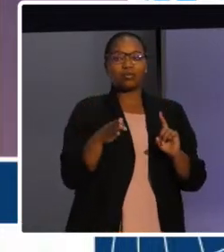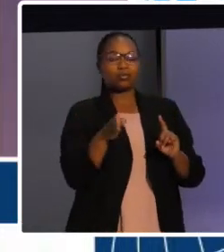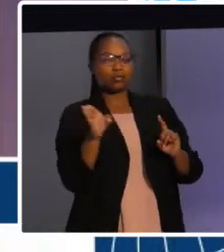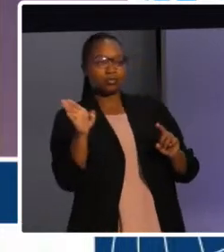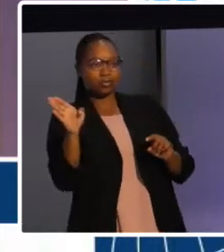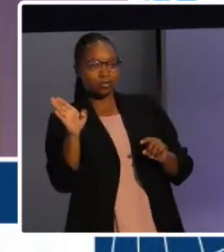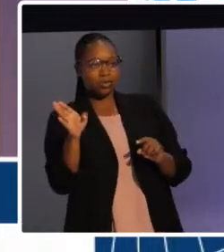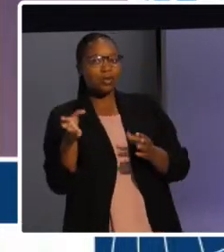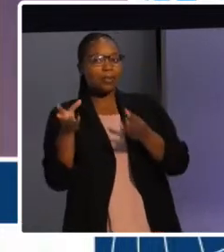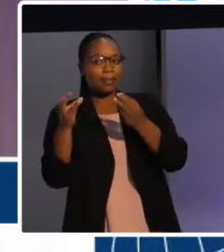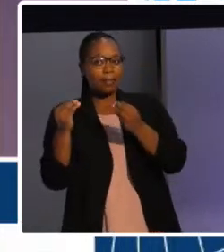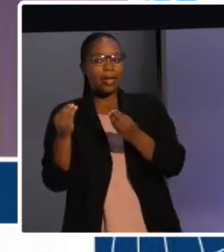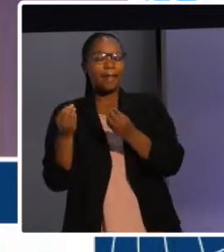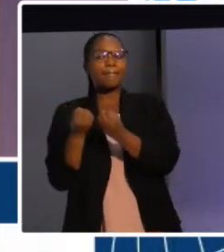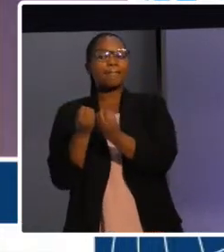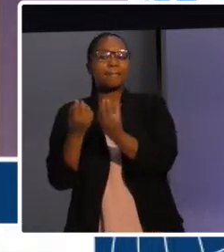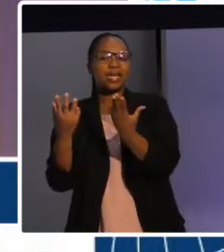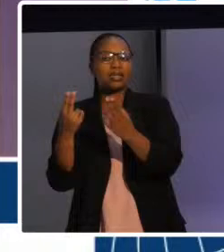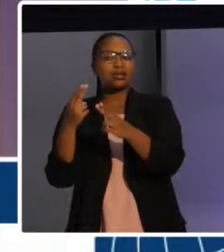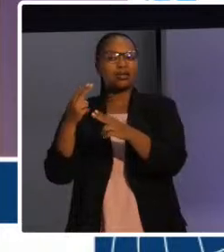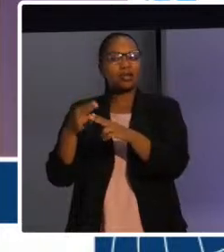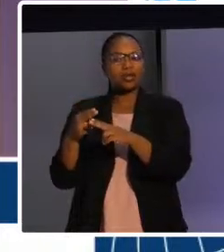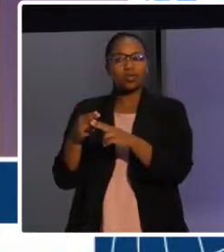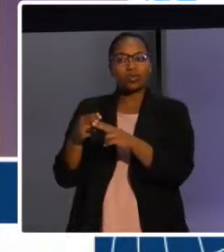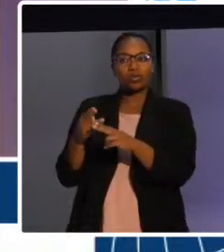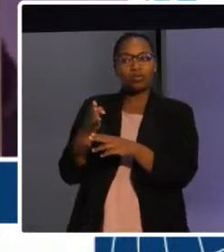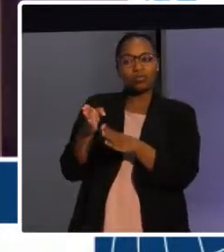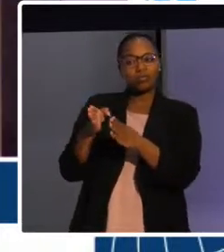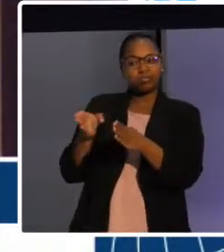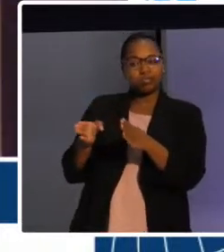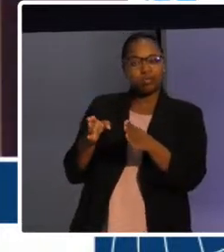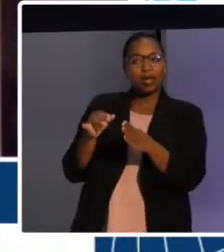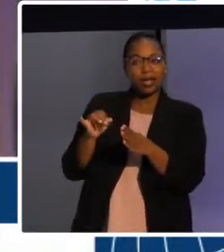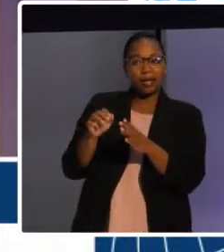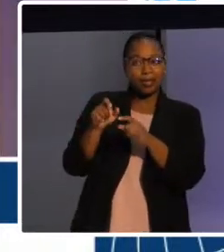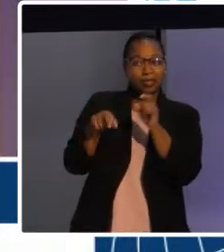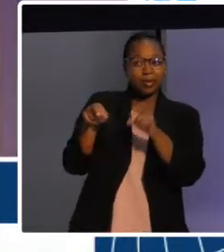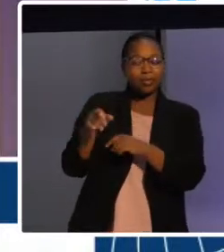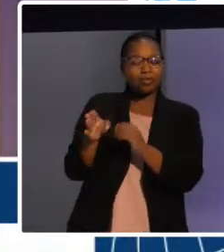there's plenty of help. If you need help, it's the people in the green